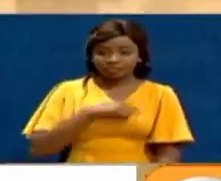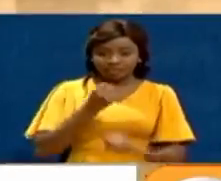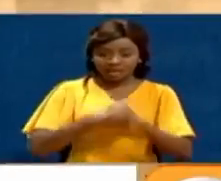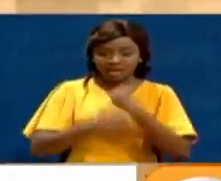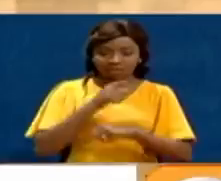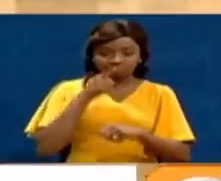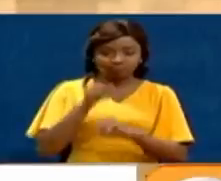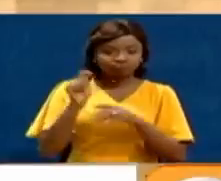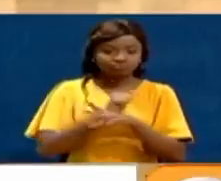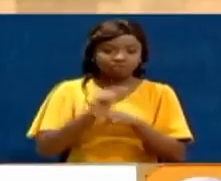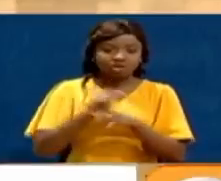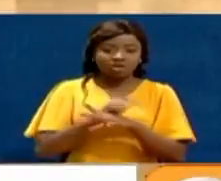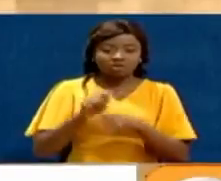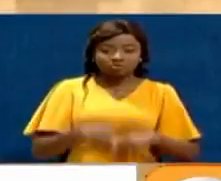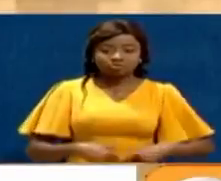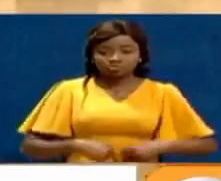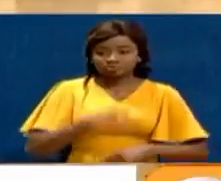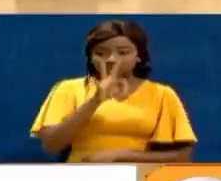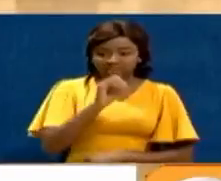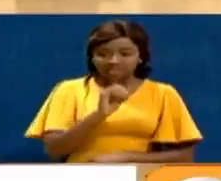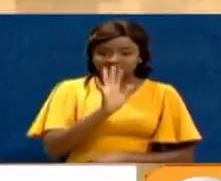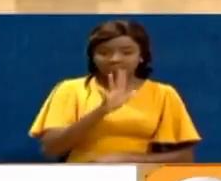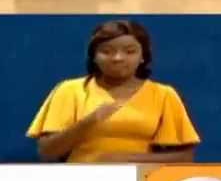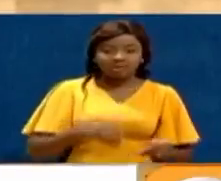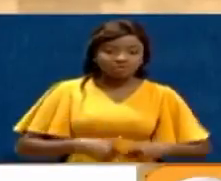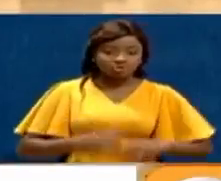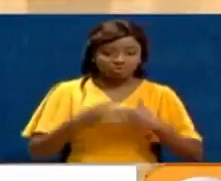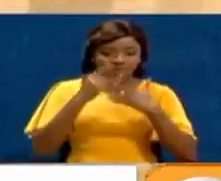kwa vijana 30. Hao vijana ni youth leaders.